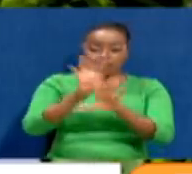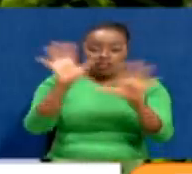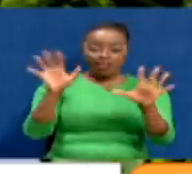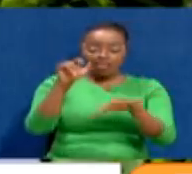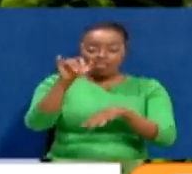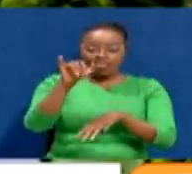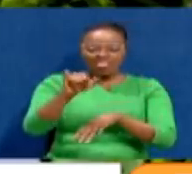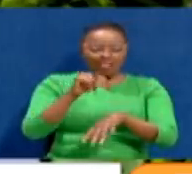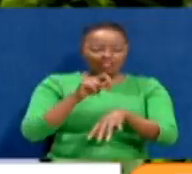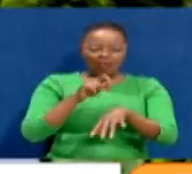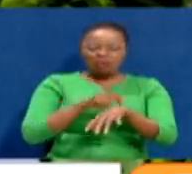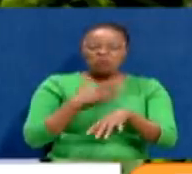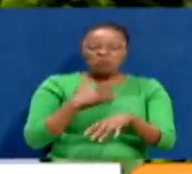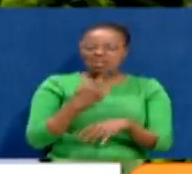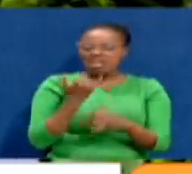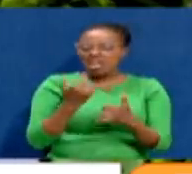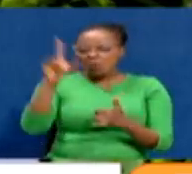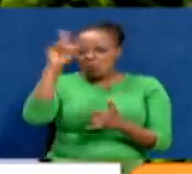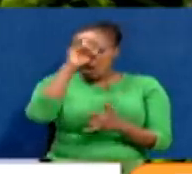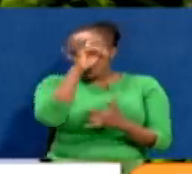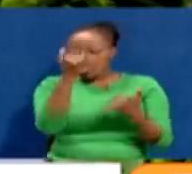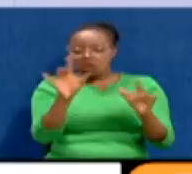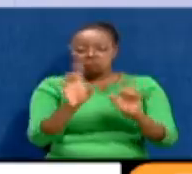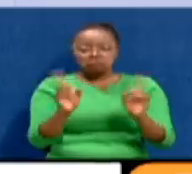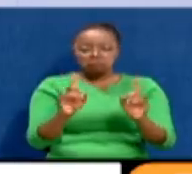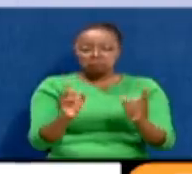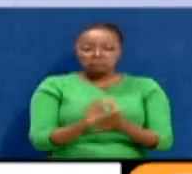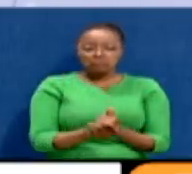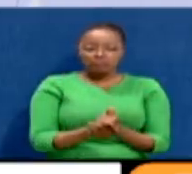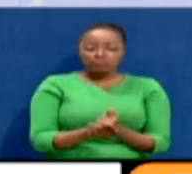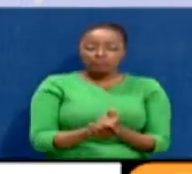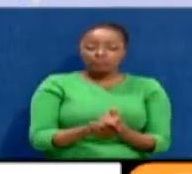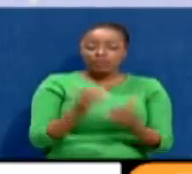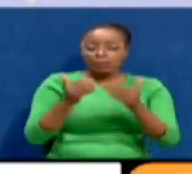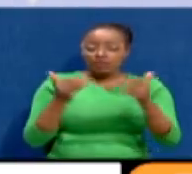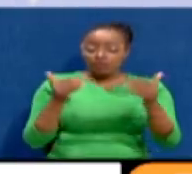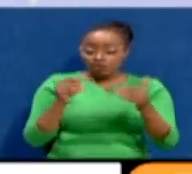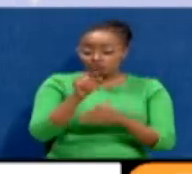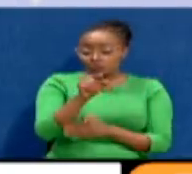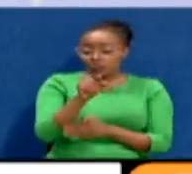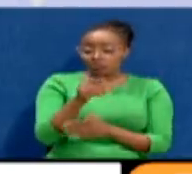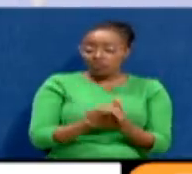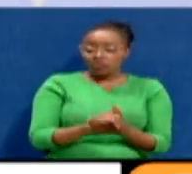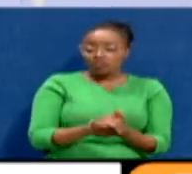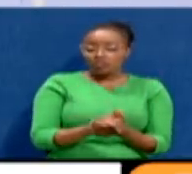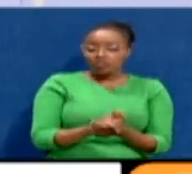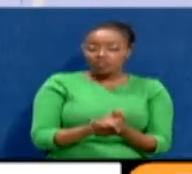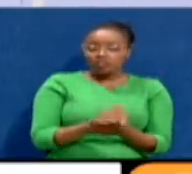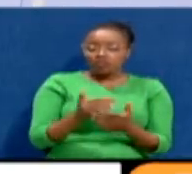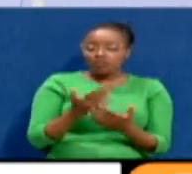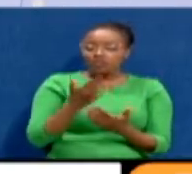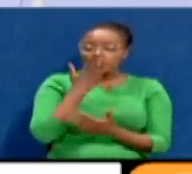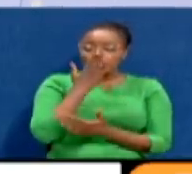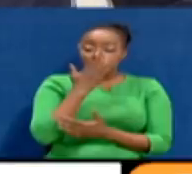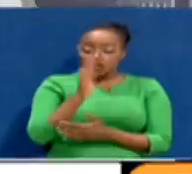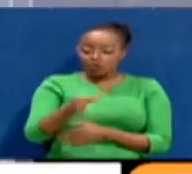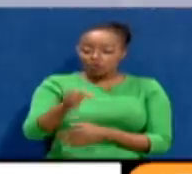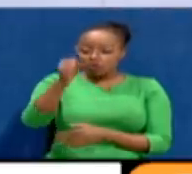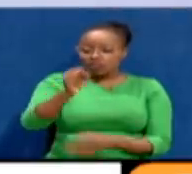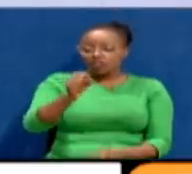that time. I don't want to speculate at this point in time. Okay. I think, and before you've posed a question to Kimani Ichung'wah, I'll give you, hold